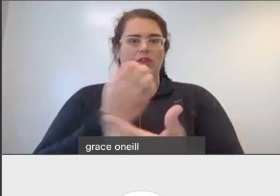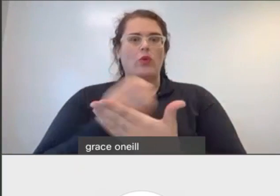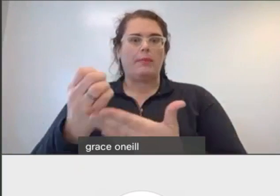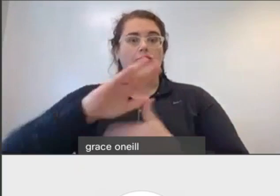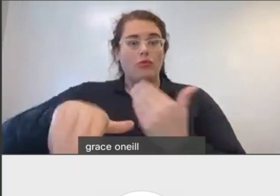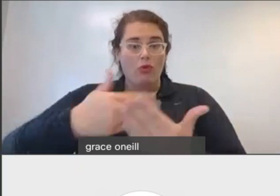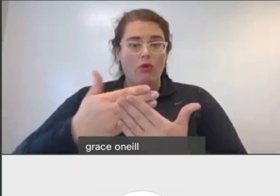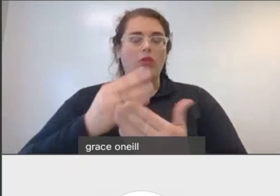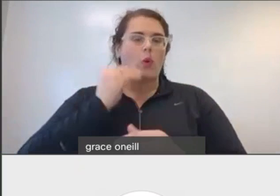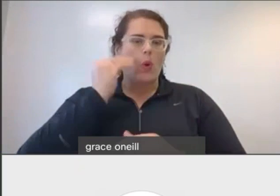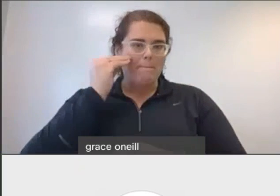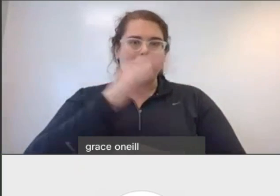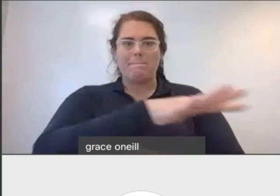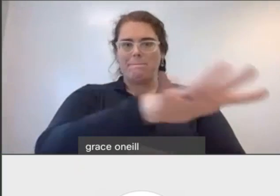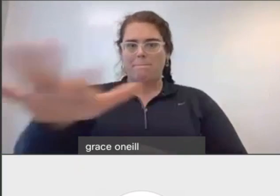conducting training,